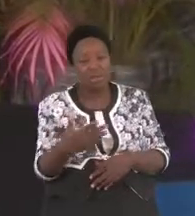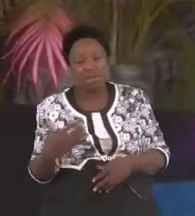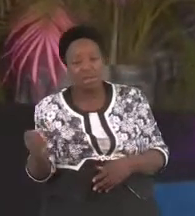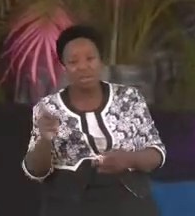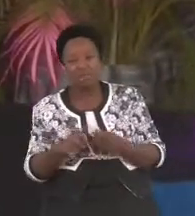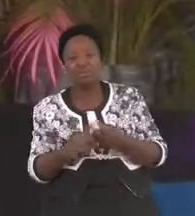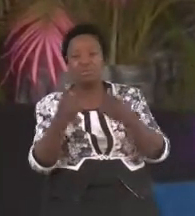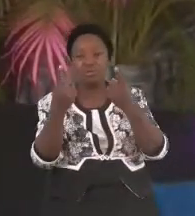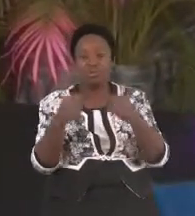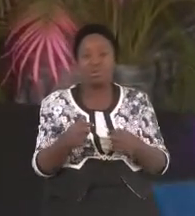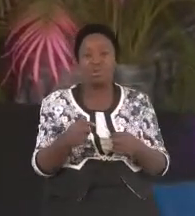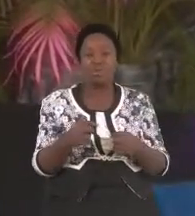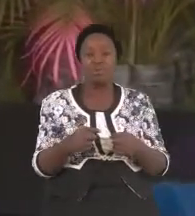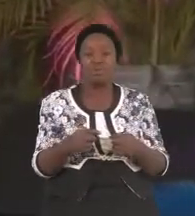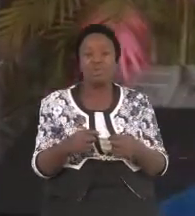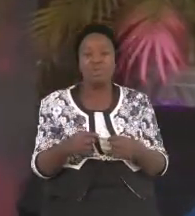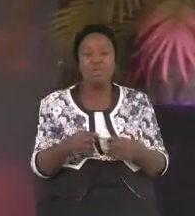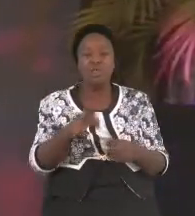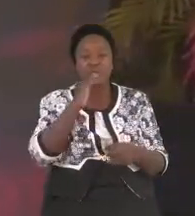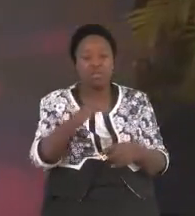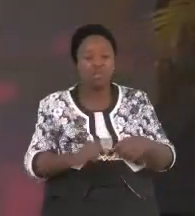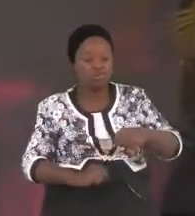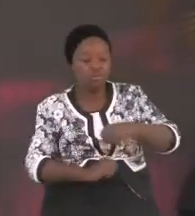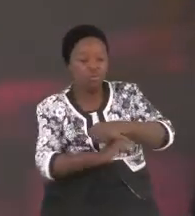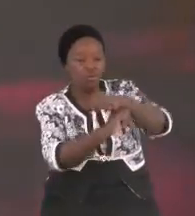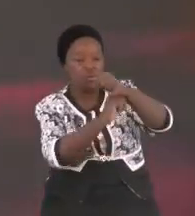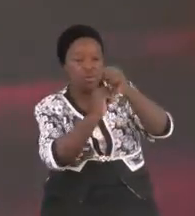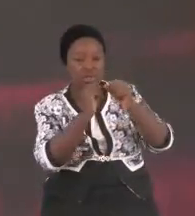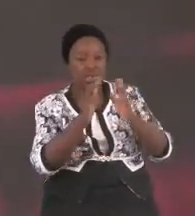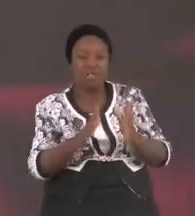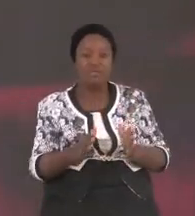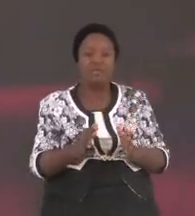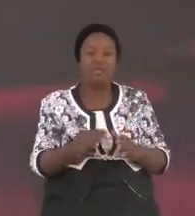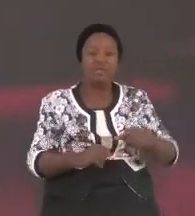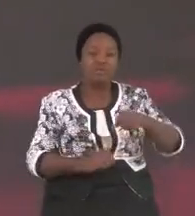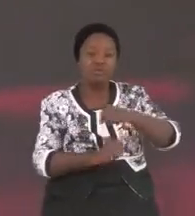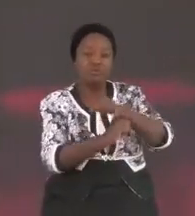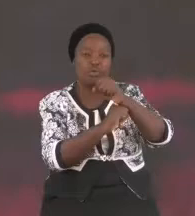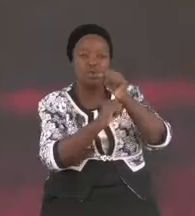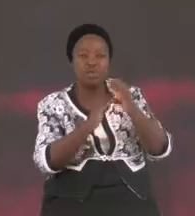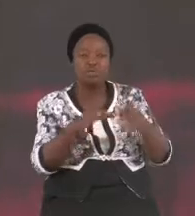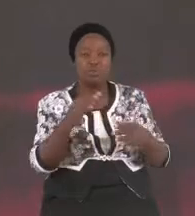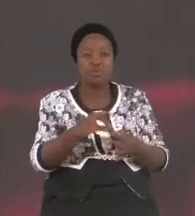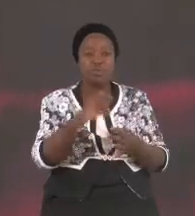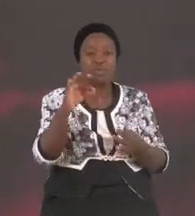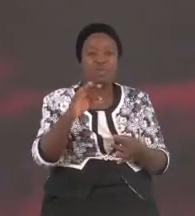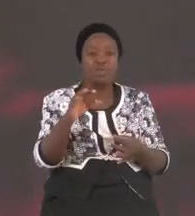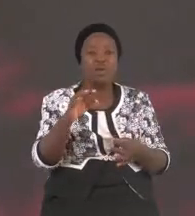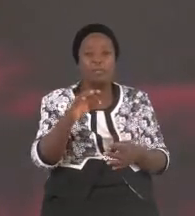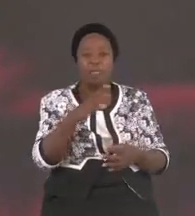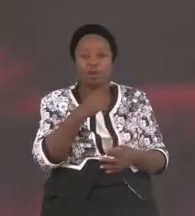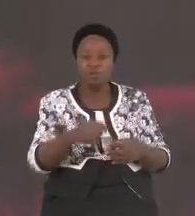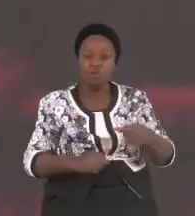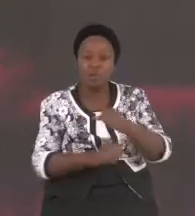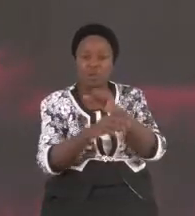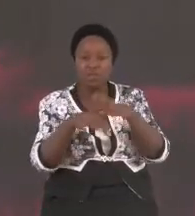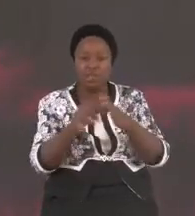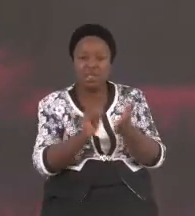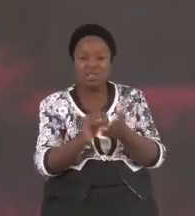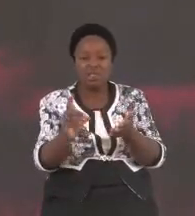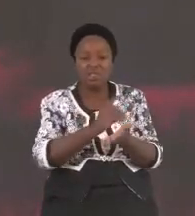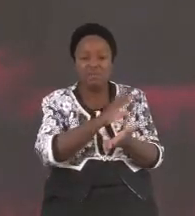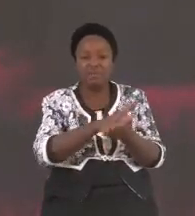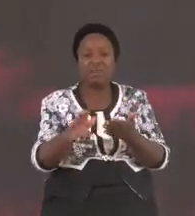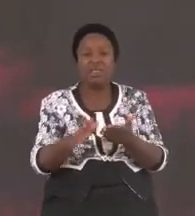come. Is a supportive spirit. It'll support in the divine assignment the Lord has